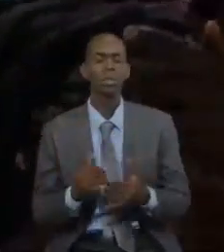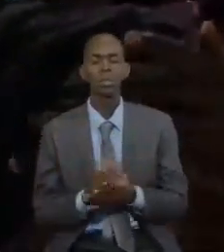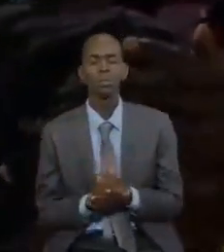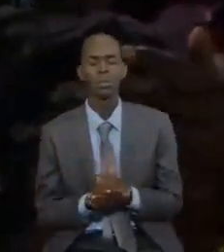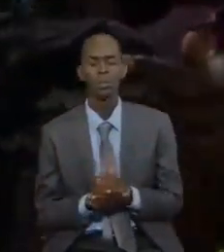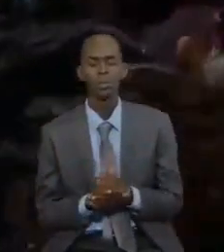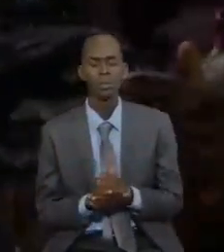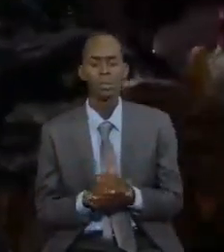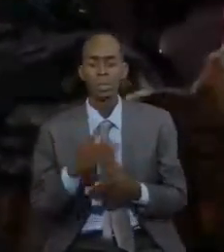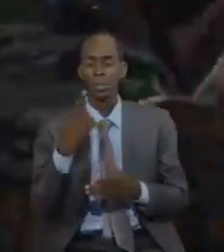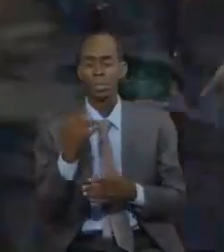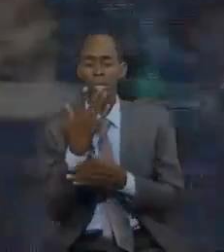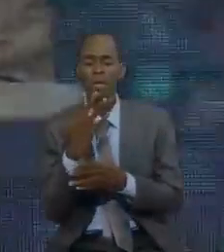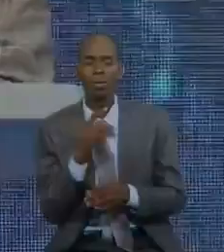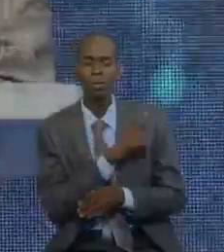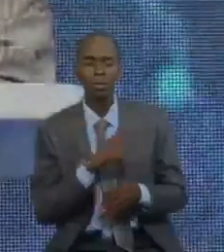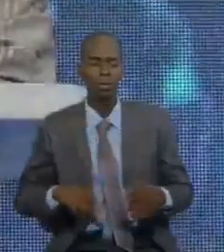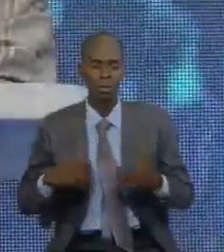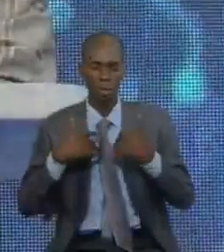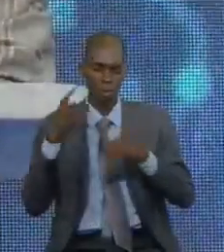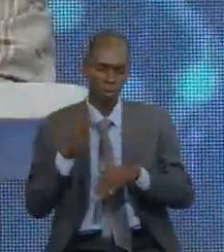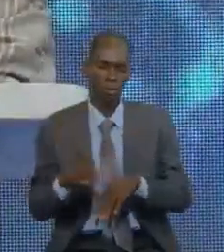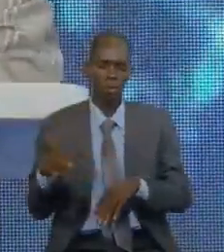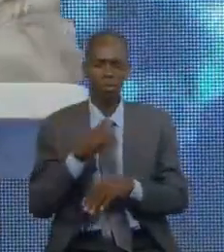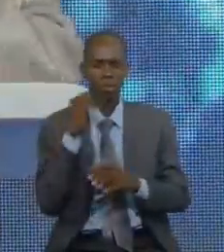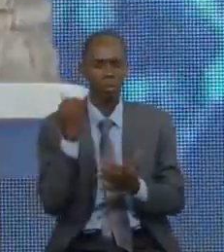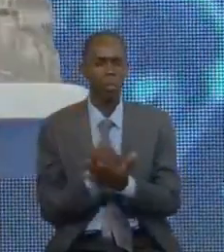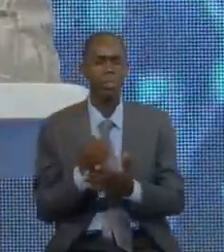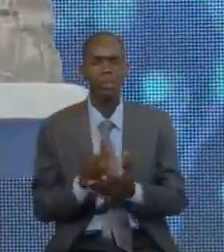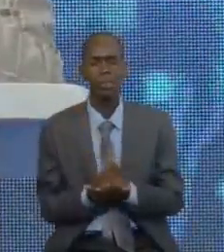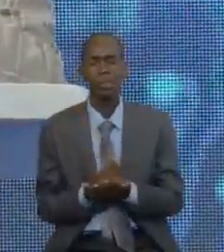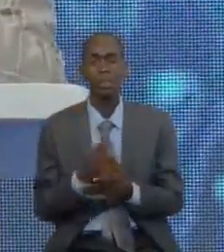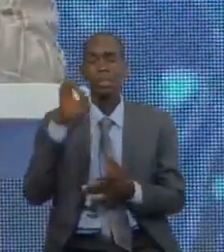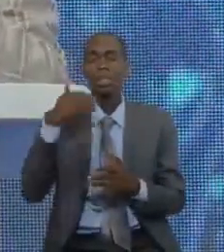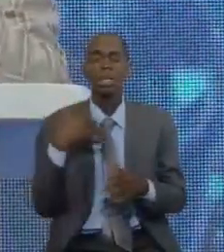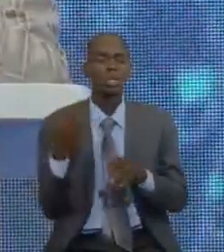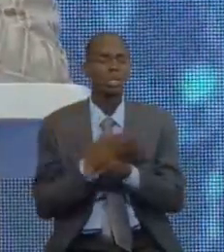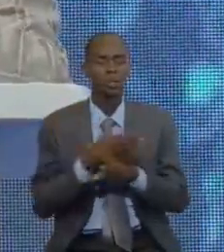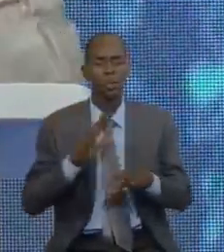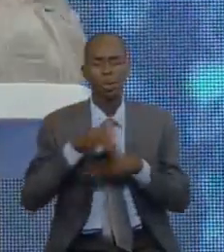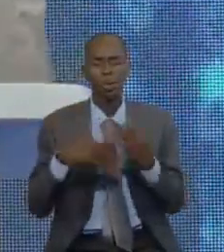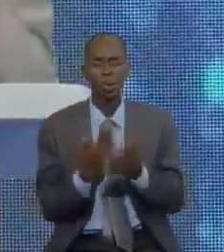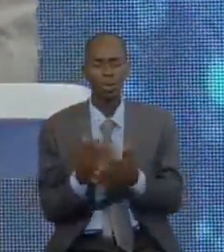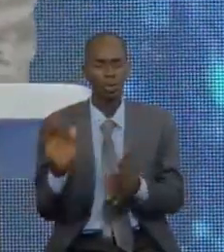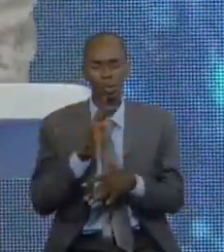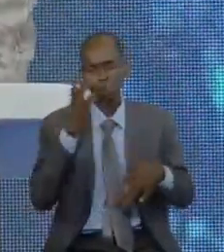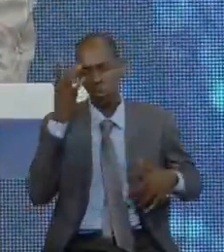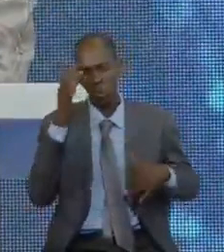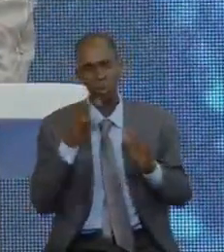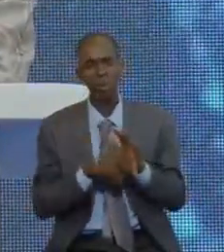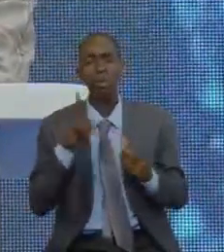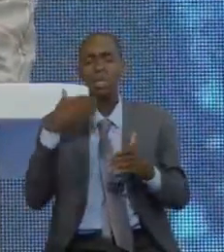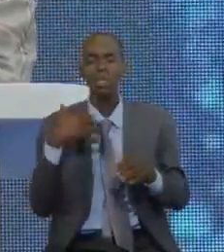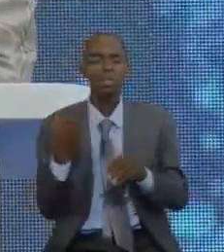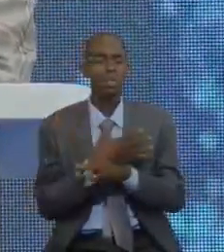The hand of the Lord has touched you. He has taken away your sickness. He has taken away your